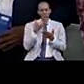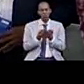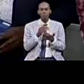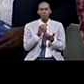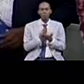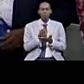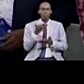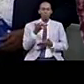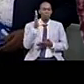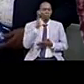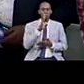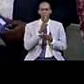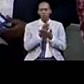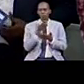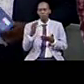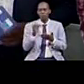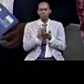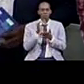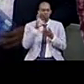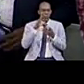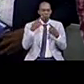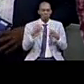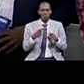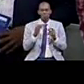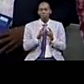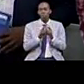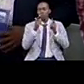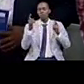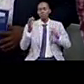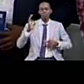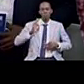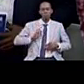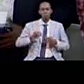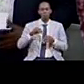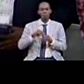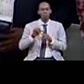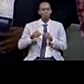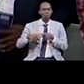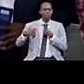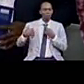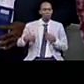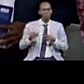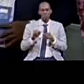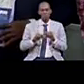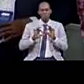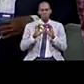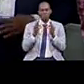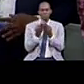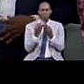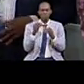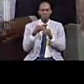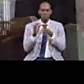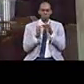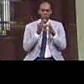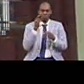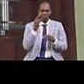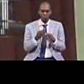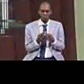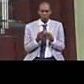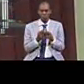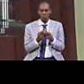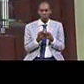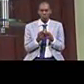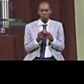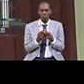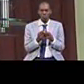will happen of great, tremendous benefit in every heart, in every life, in every family in Jesus' name.